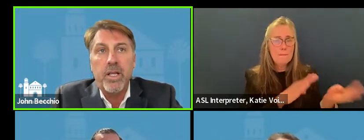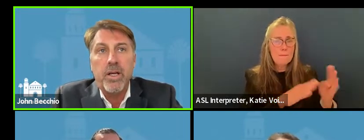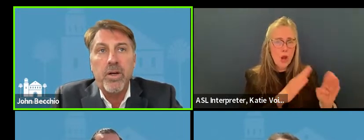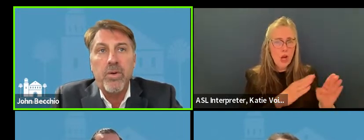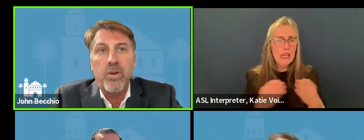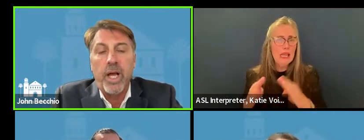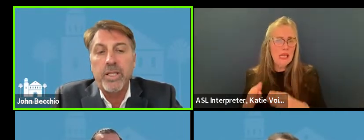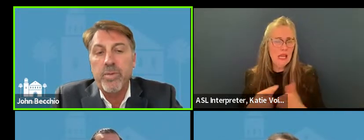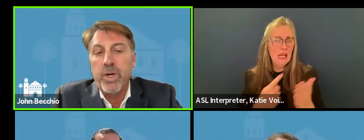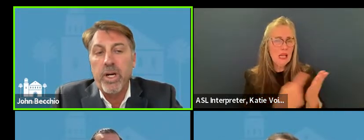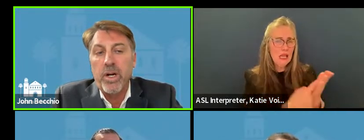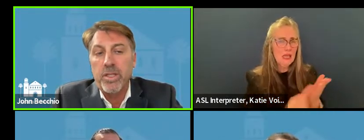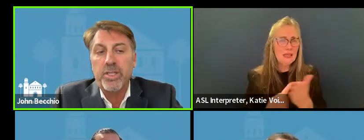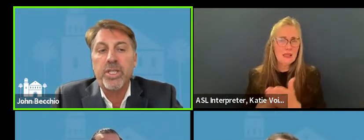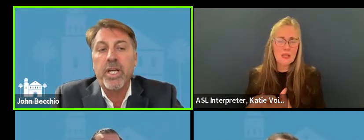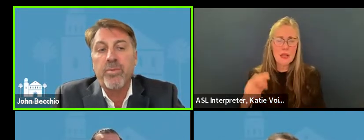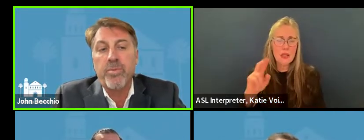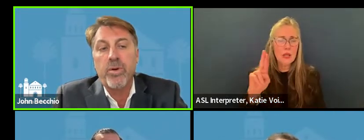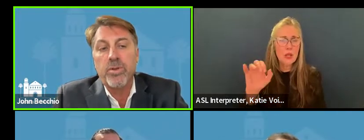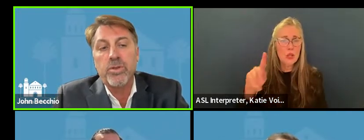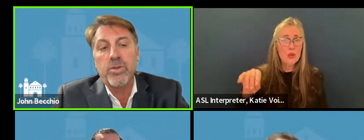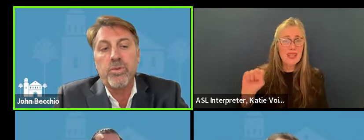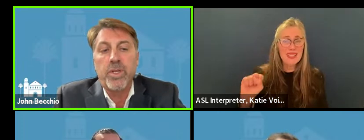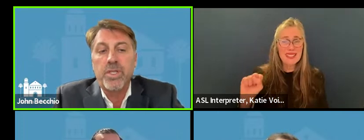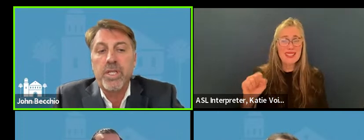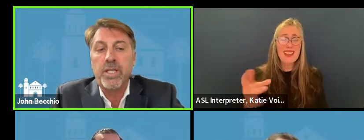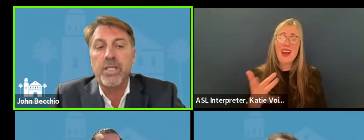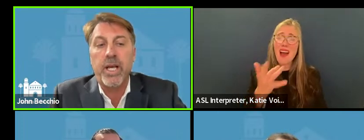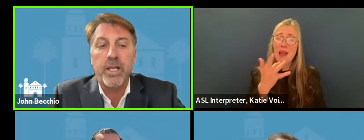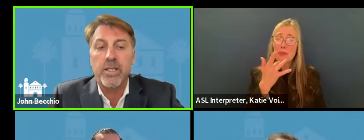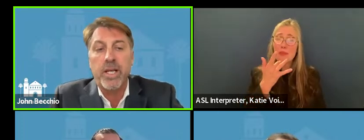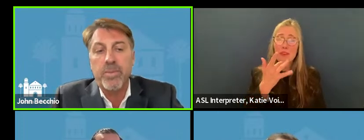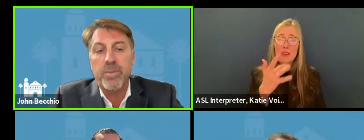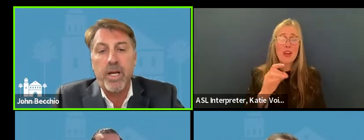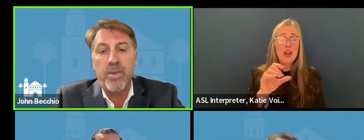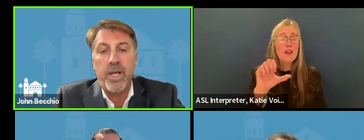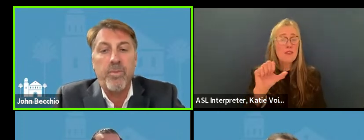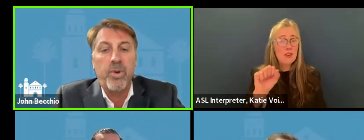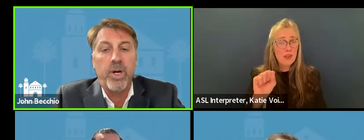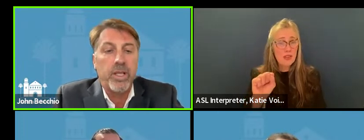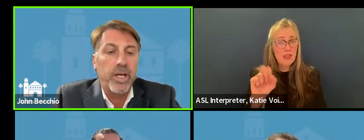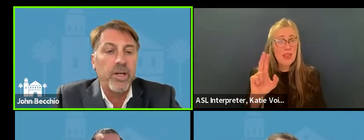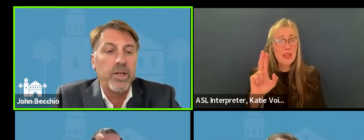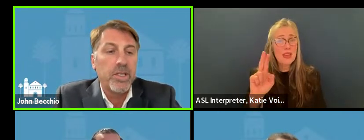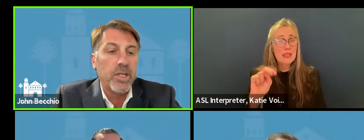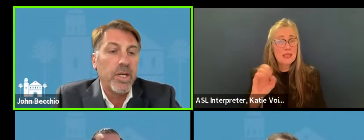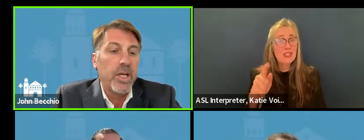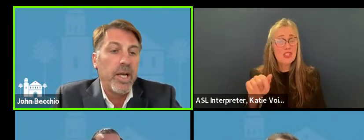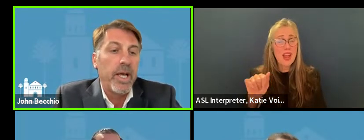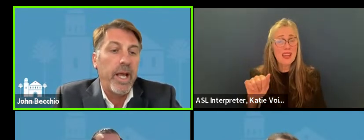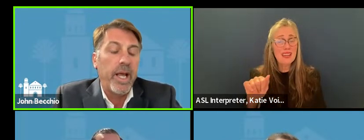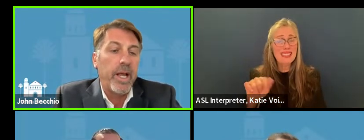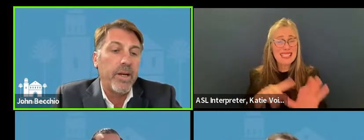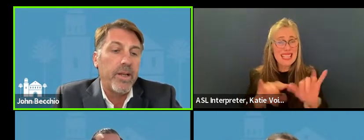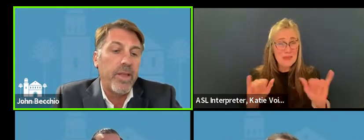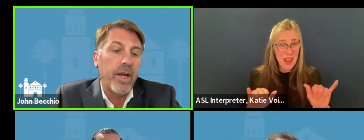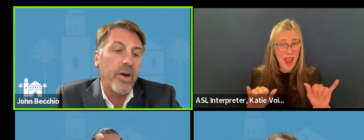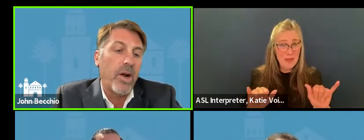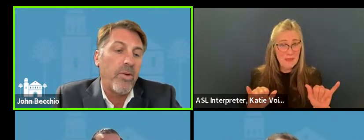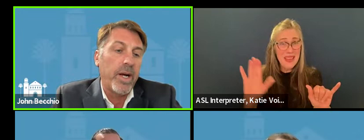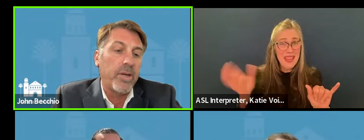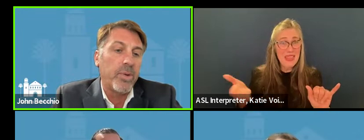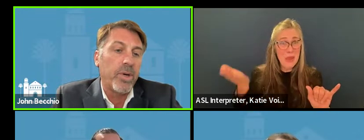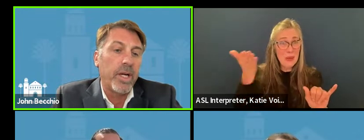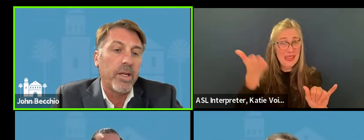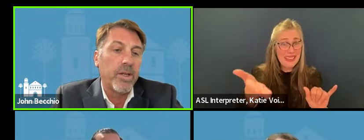I like to bring our sunshine proposal with CSEA at the same time they bring theirs, and they